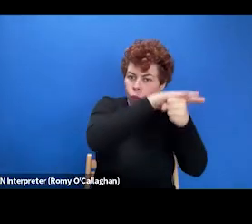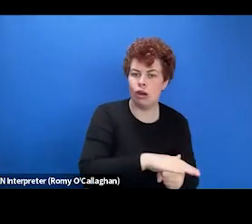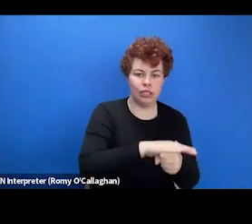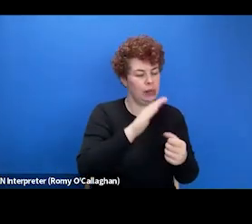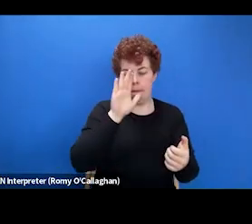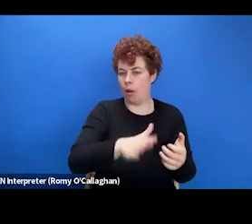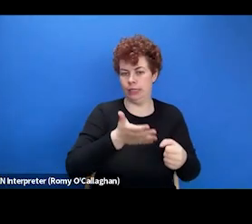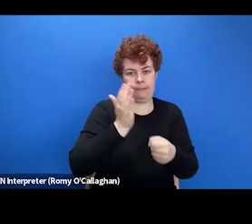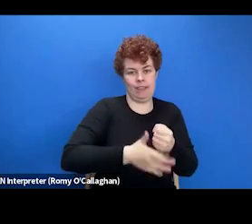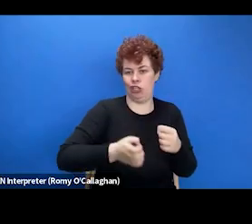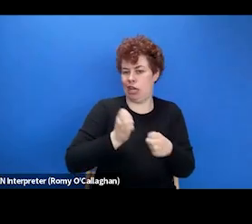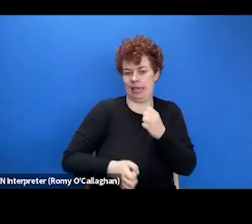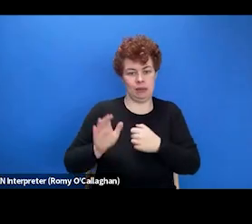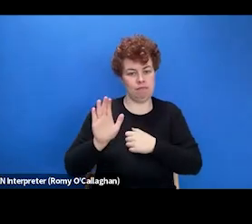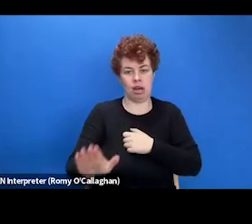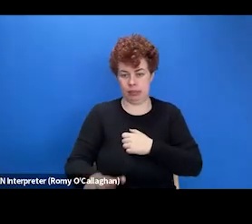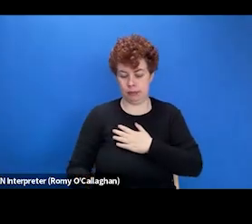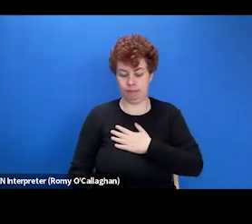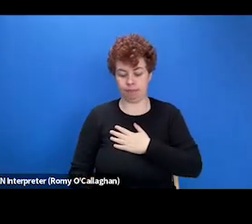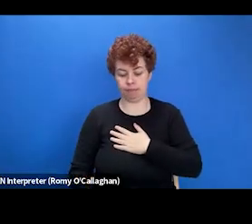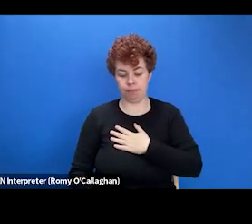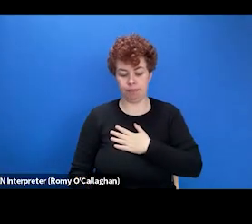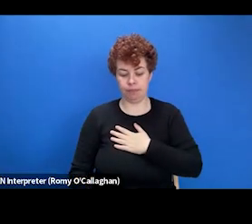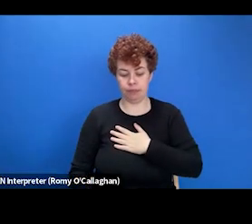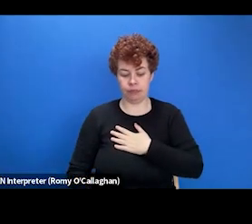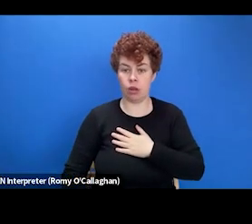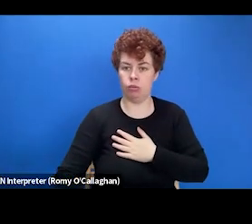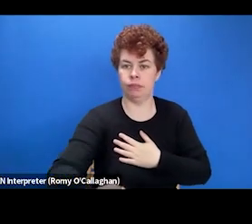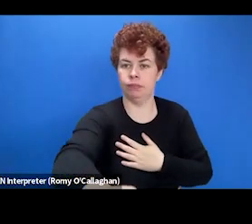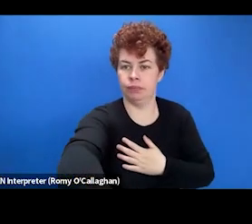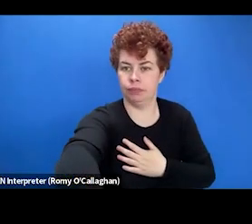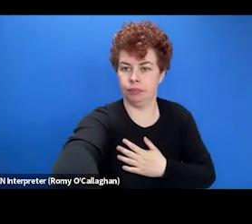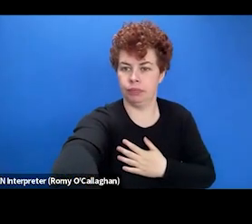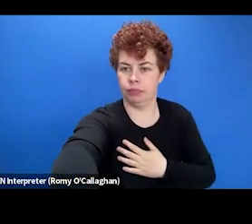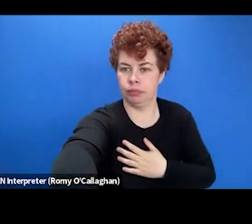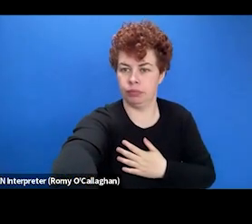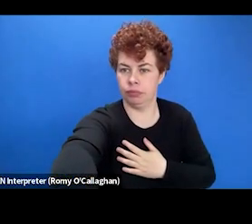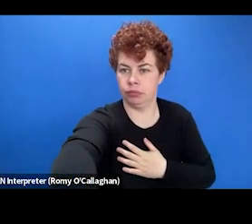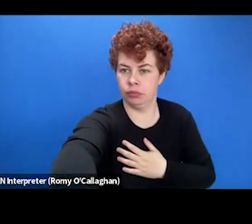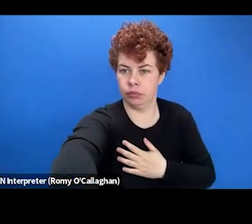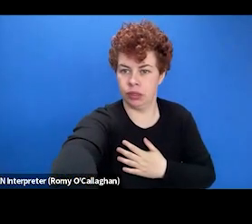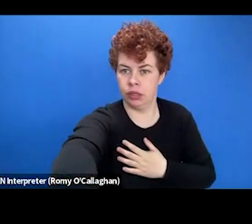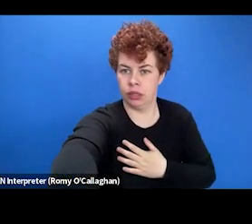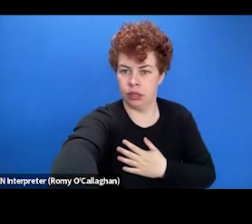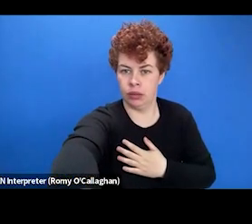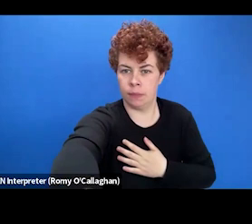everywhere. So what do we call for as